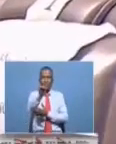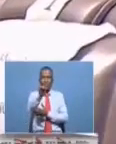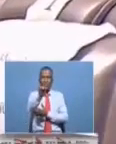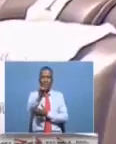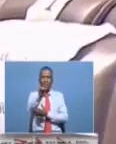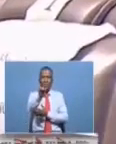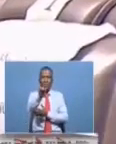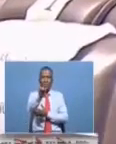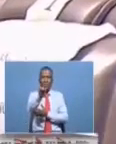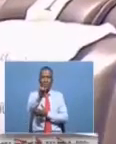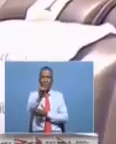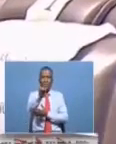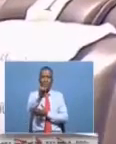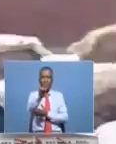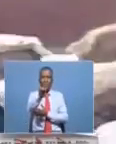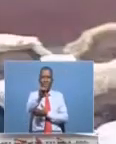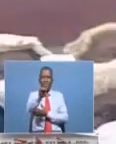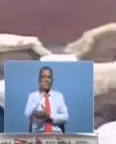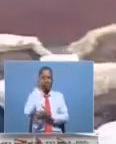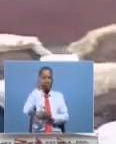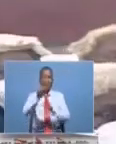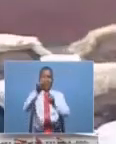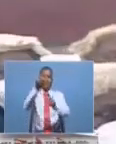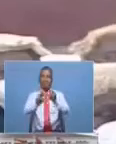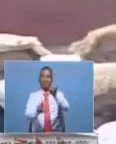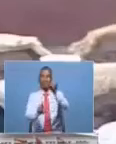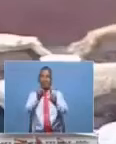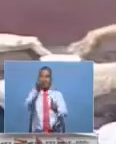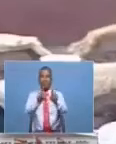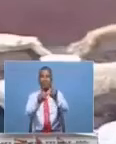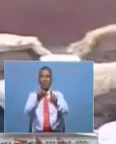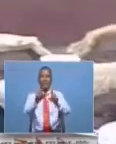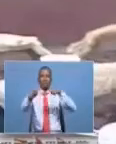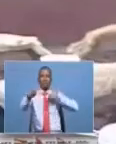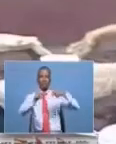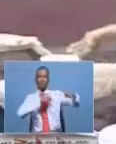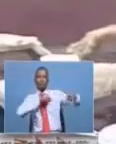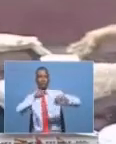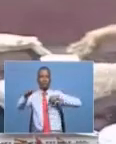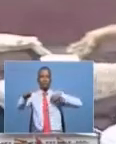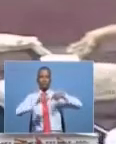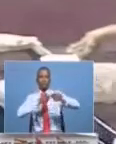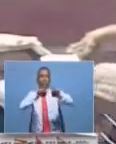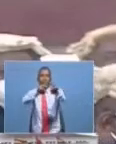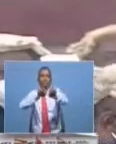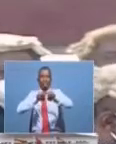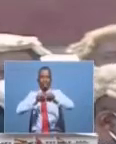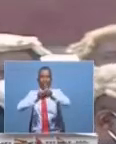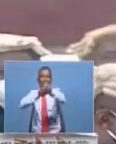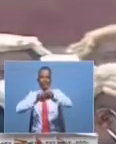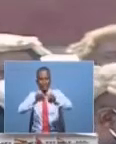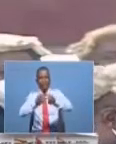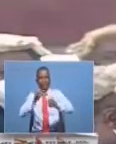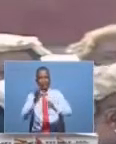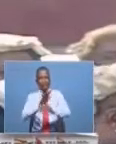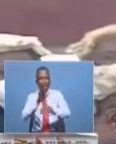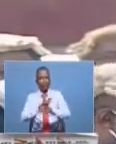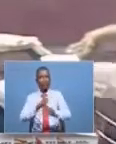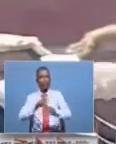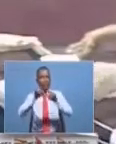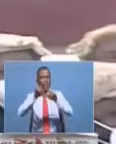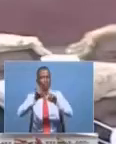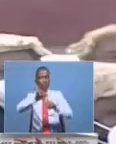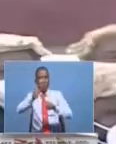this application for interrogatories and argued it fully in spite of those